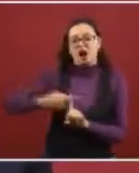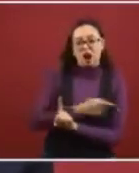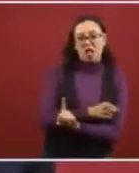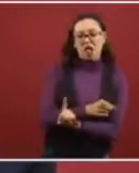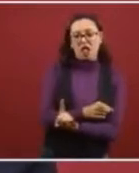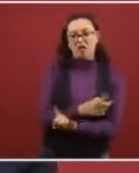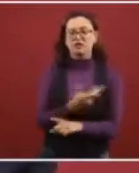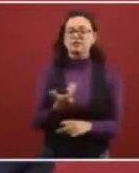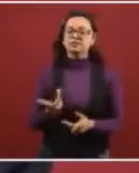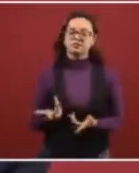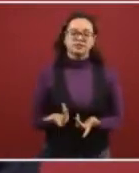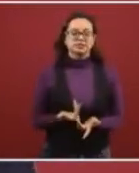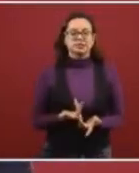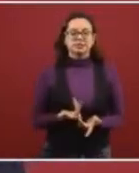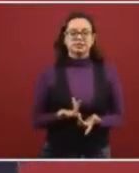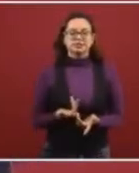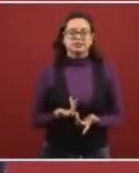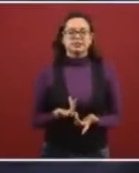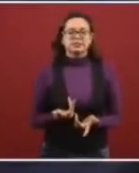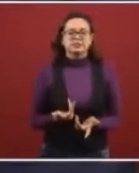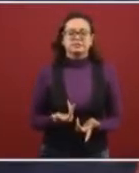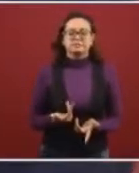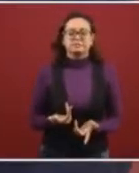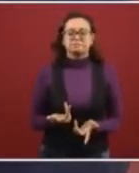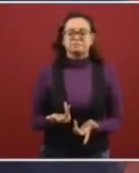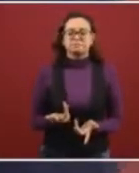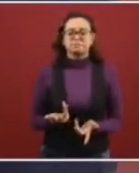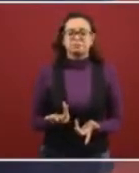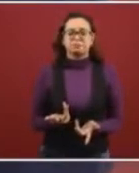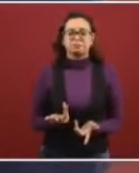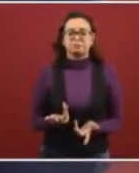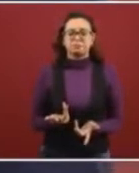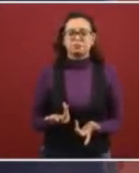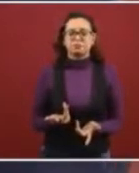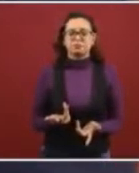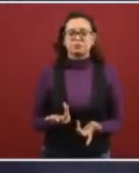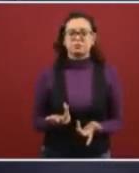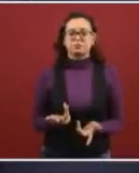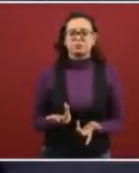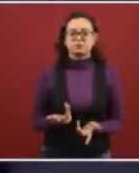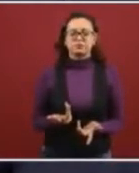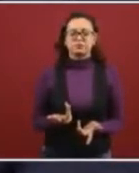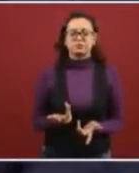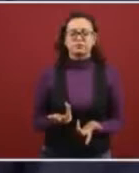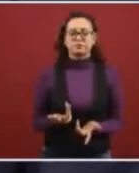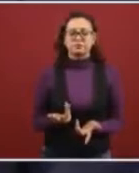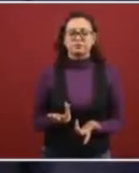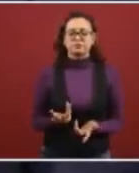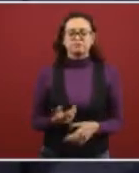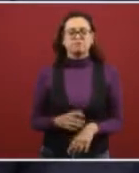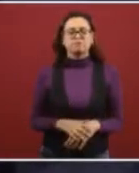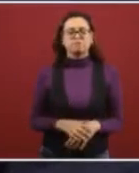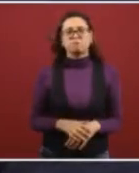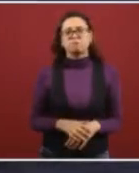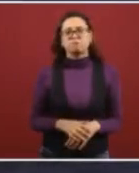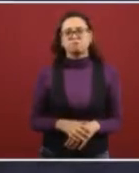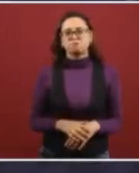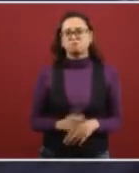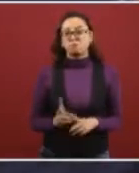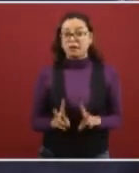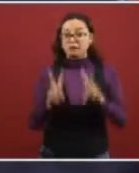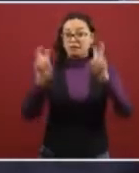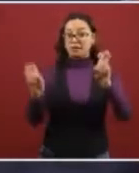by the law. Que no es un asunto. I believe it's not an absolute solo, or solitary